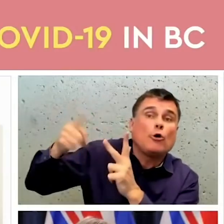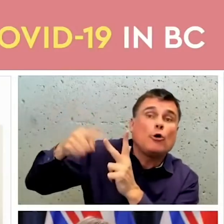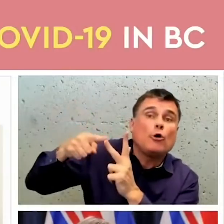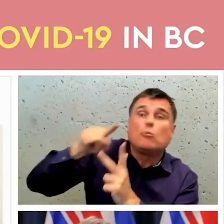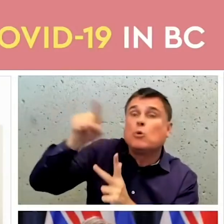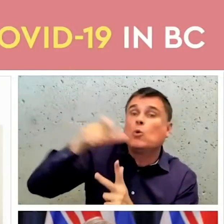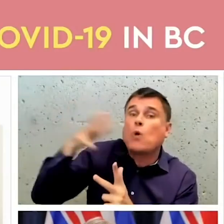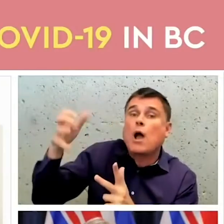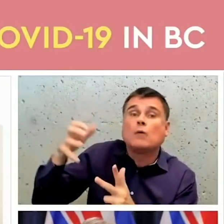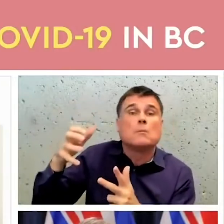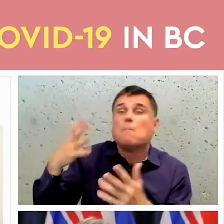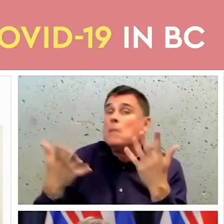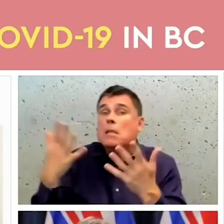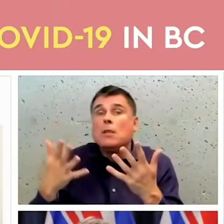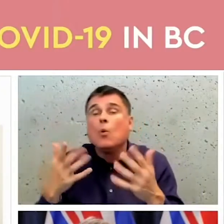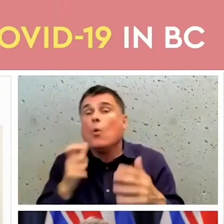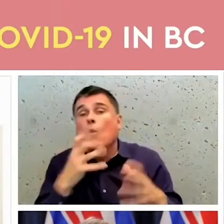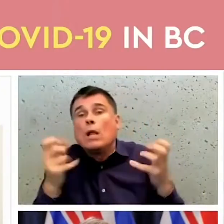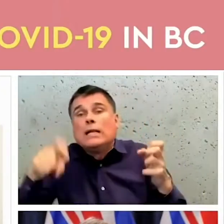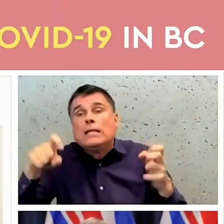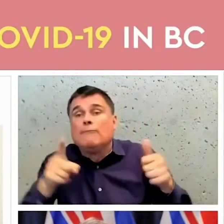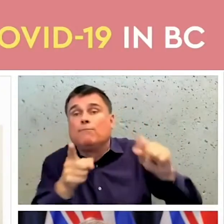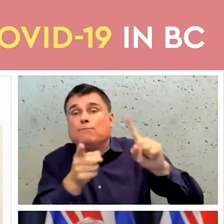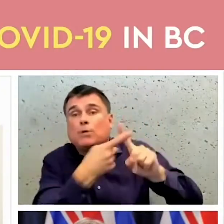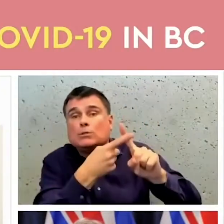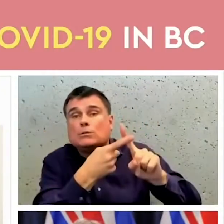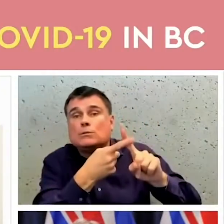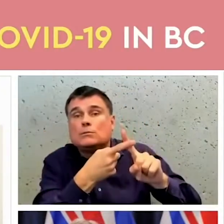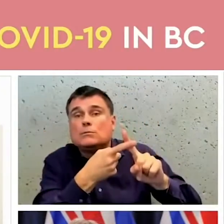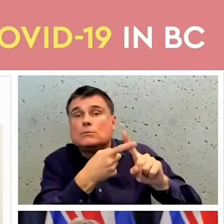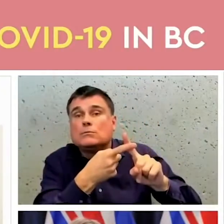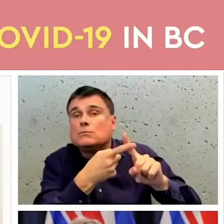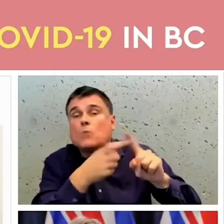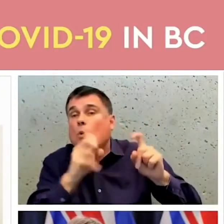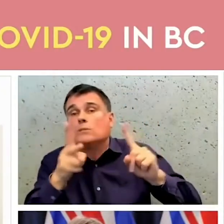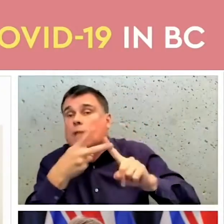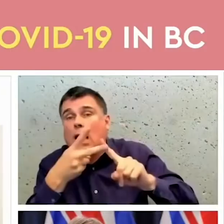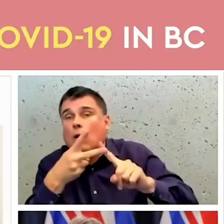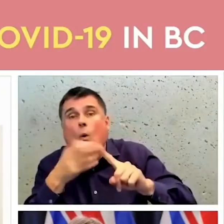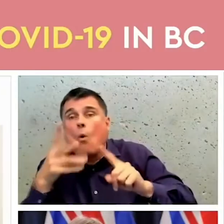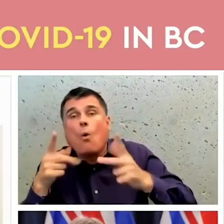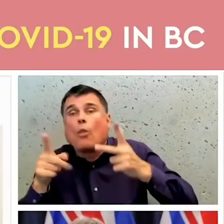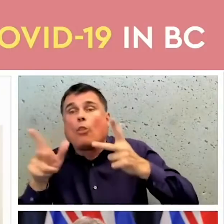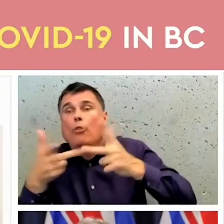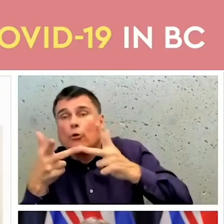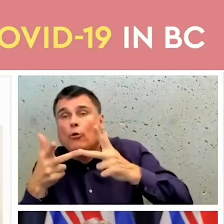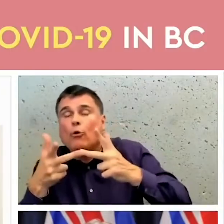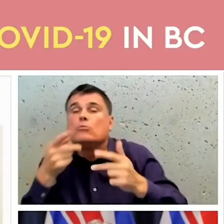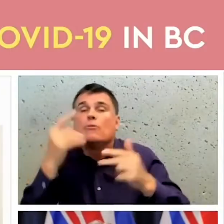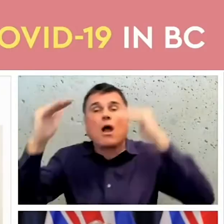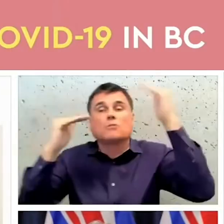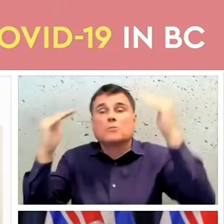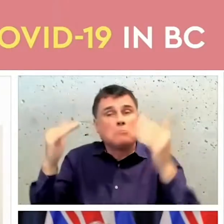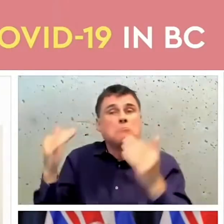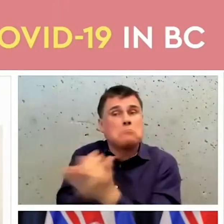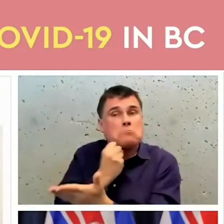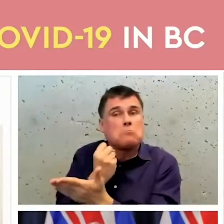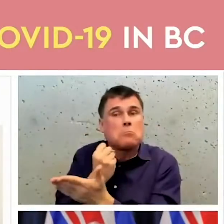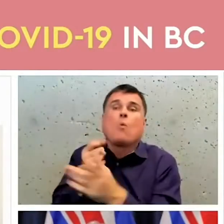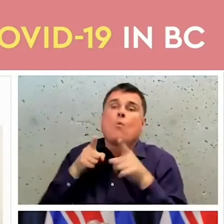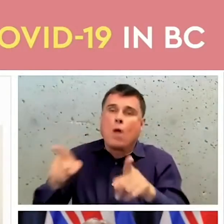second doses to any members of the community who remain unvaccinated or midway through their vaccination